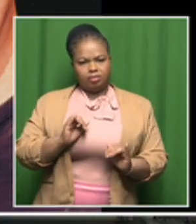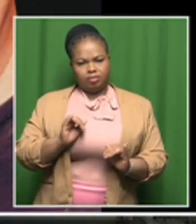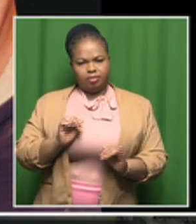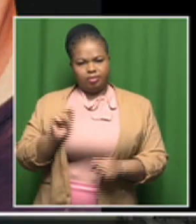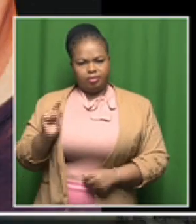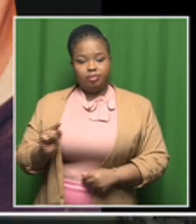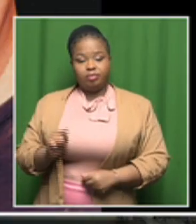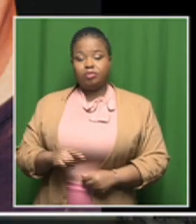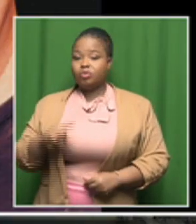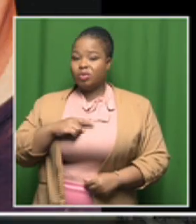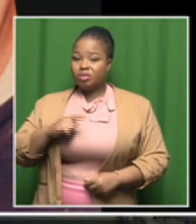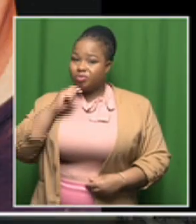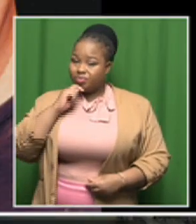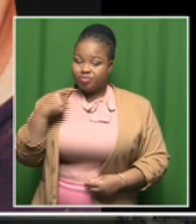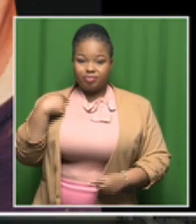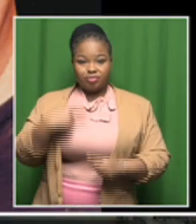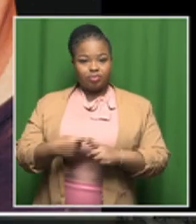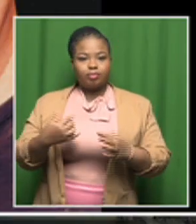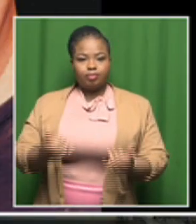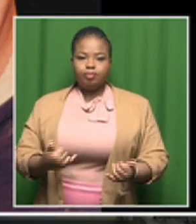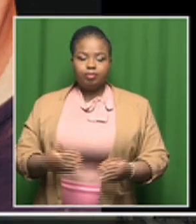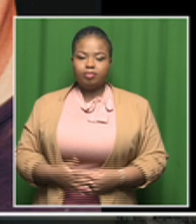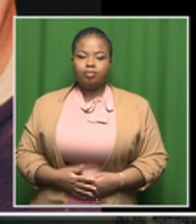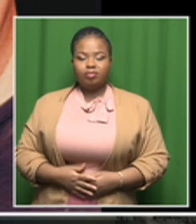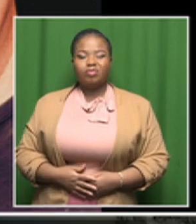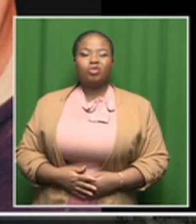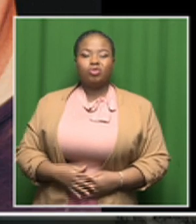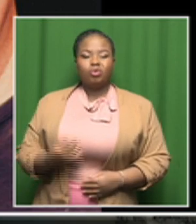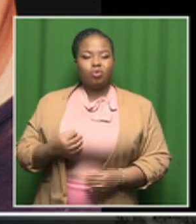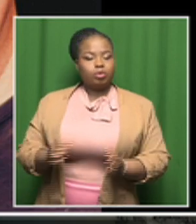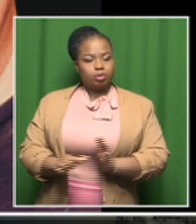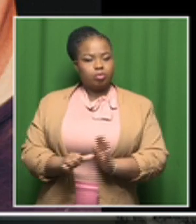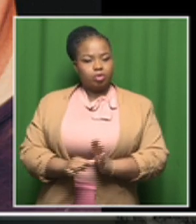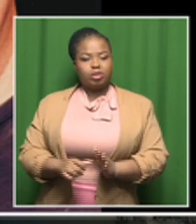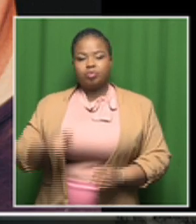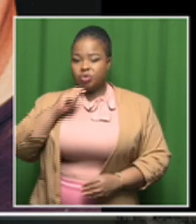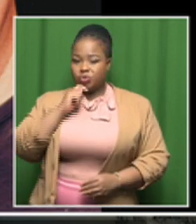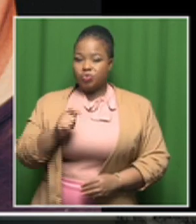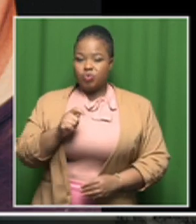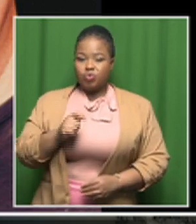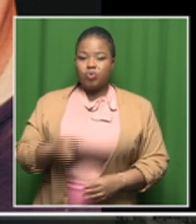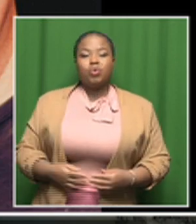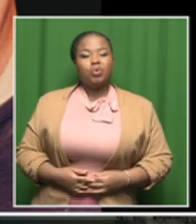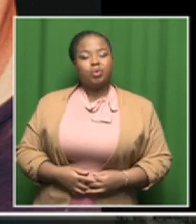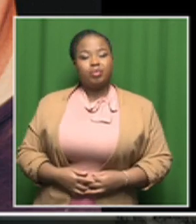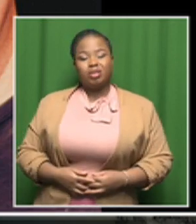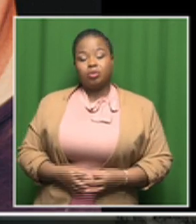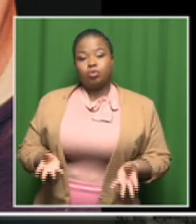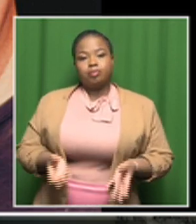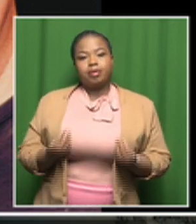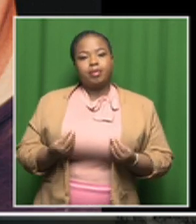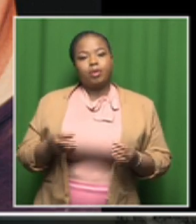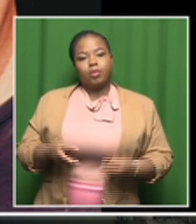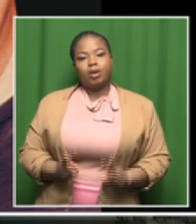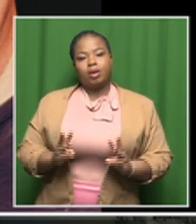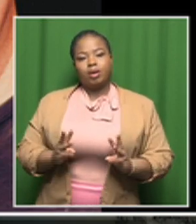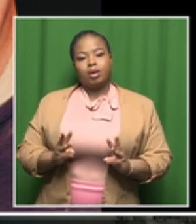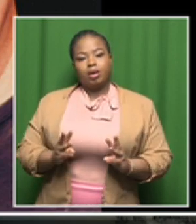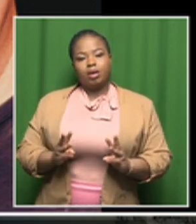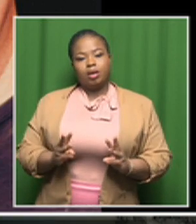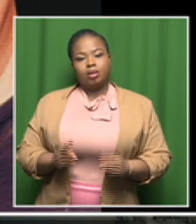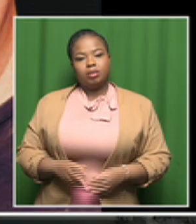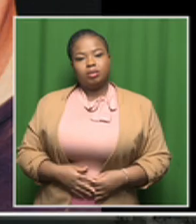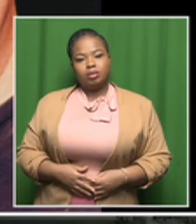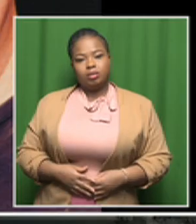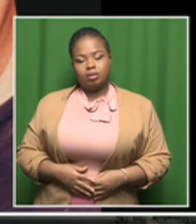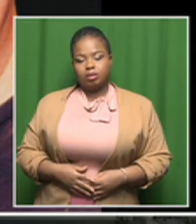deserve it. And to this very day, I find it very, very important to find a way to